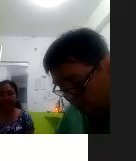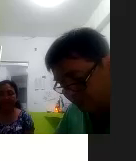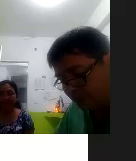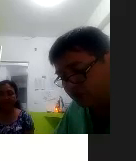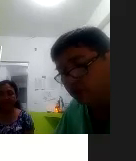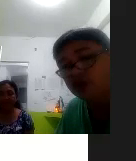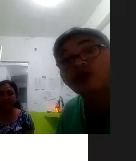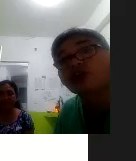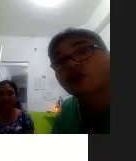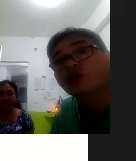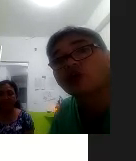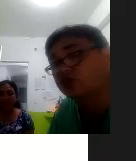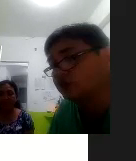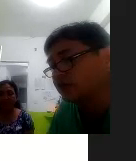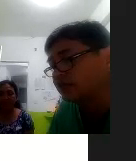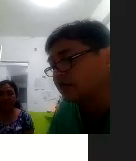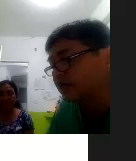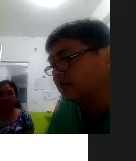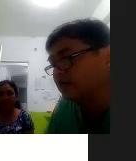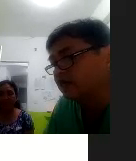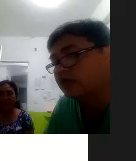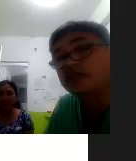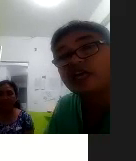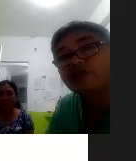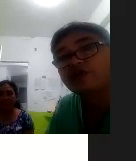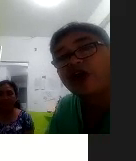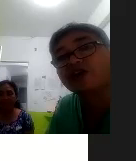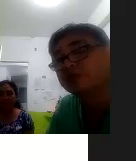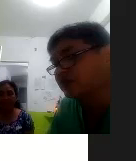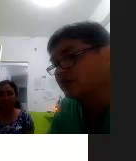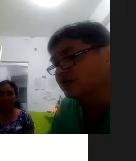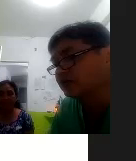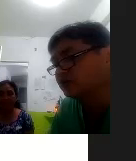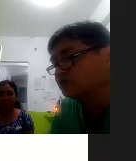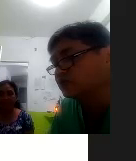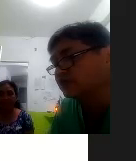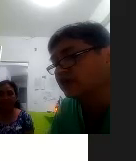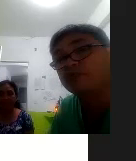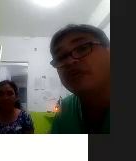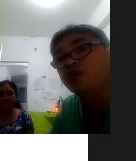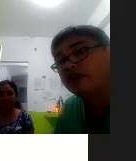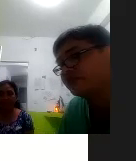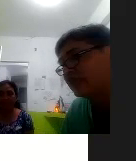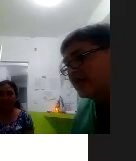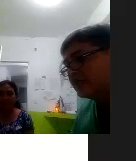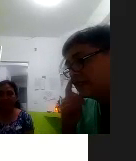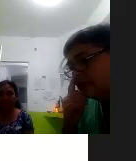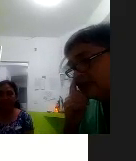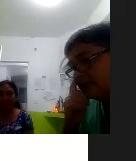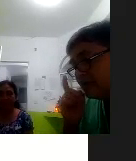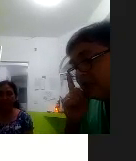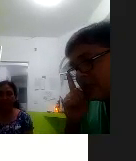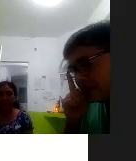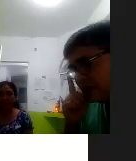We have another question then what kind of herbs using the midwives? ¿Qué clase